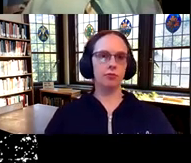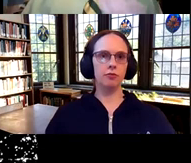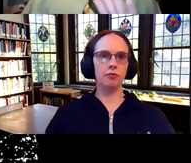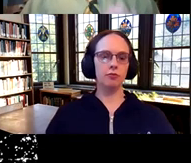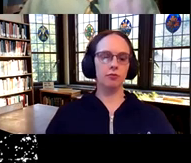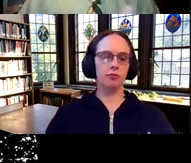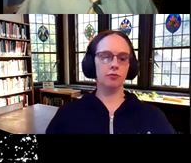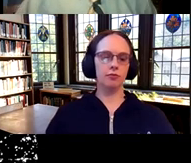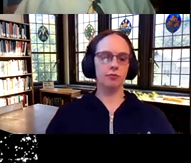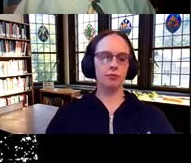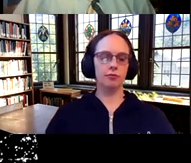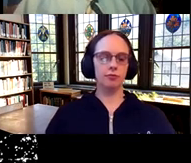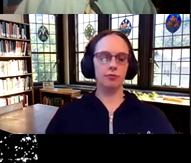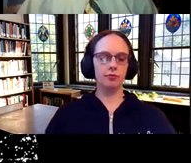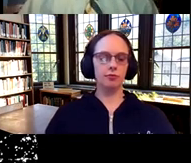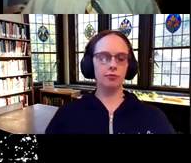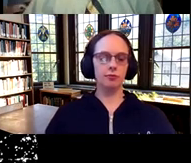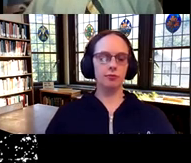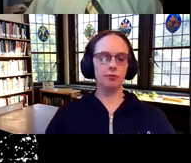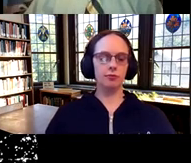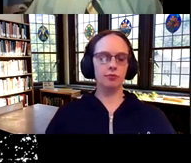Brick and wood frame houses,